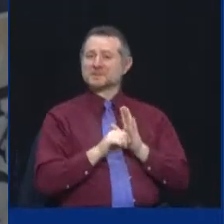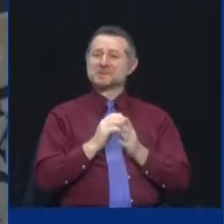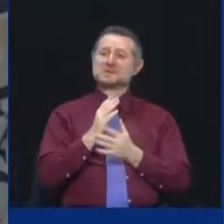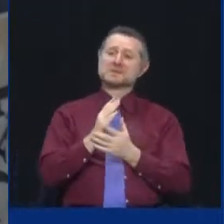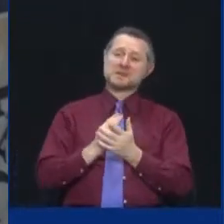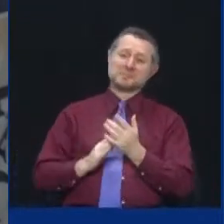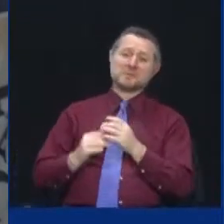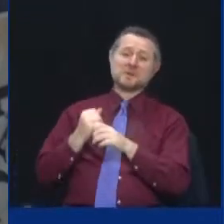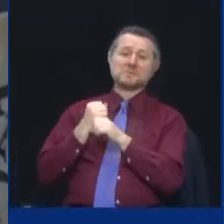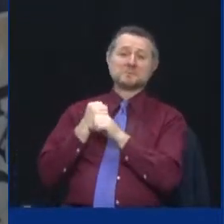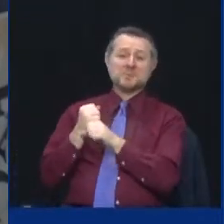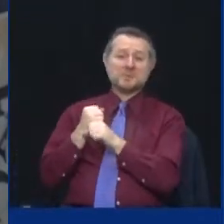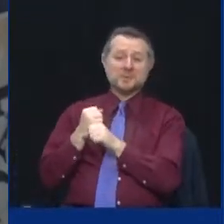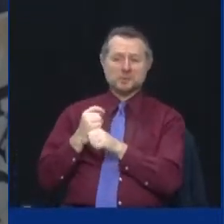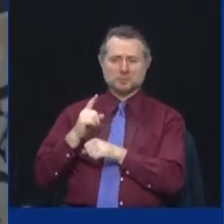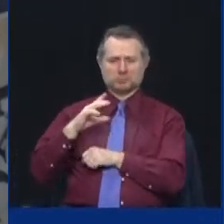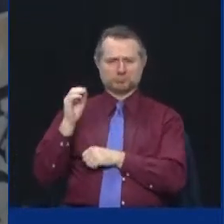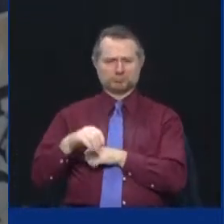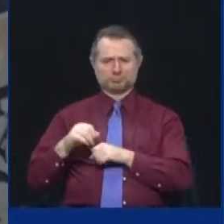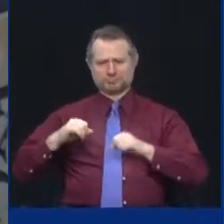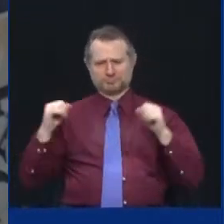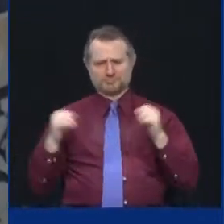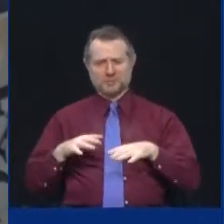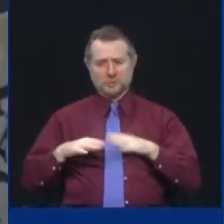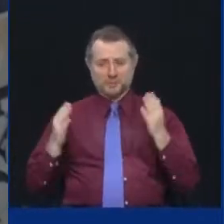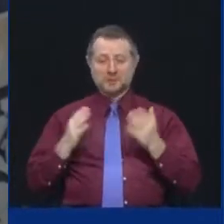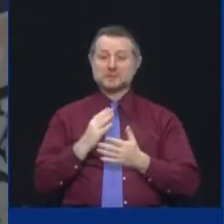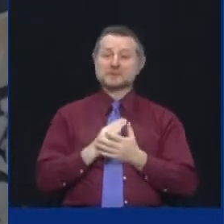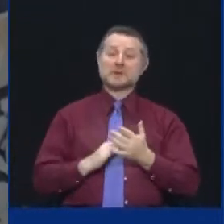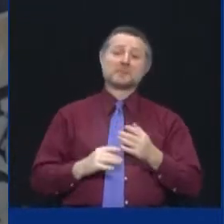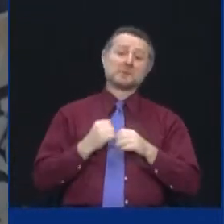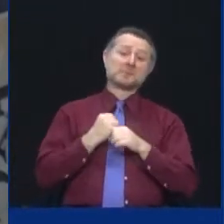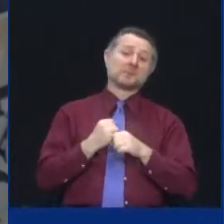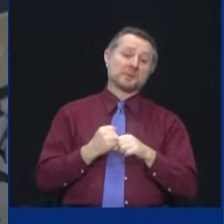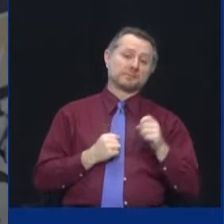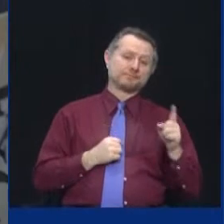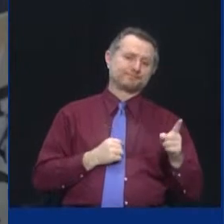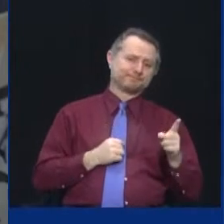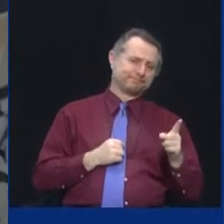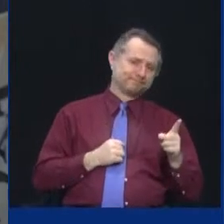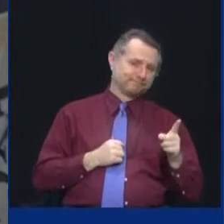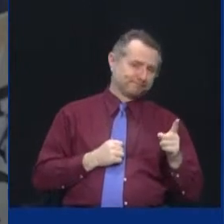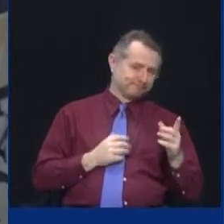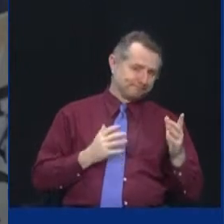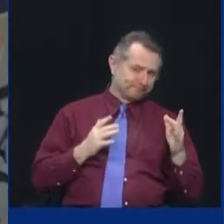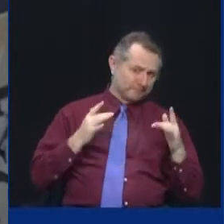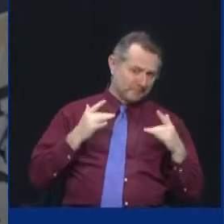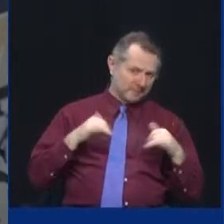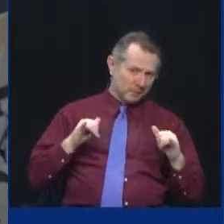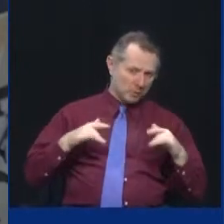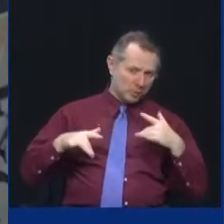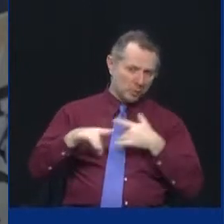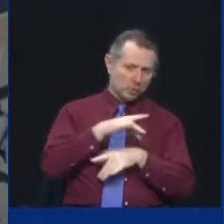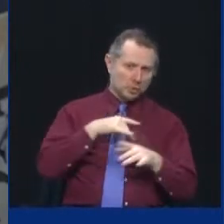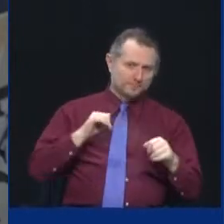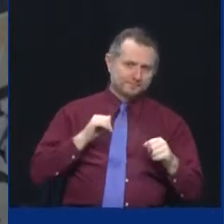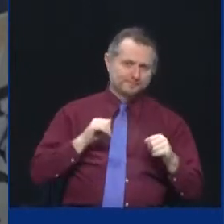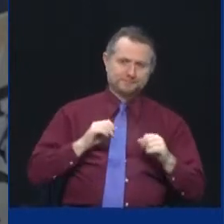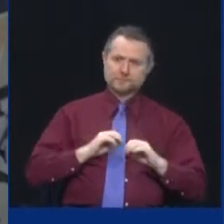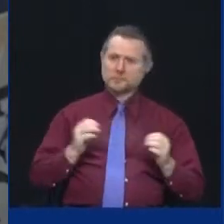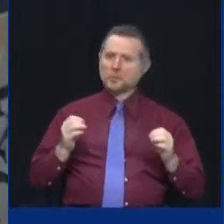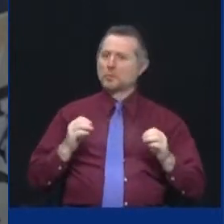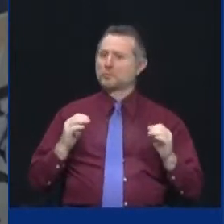open. You also have some stadiums that have no participants.